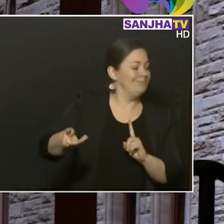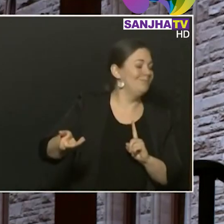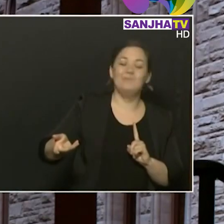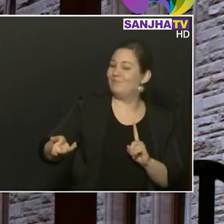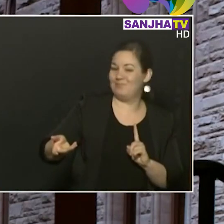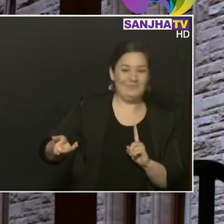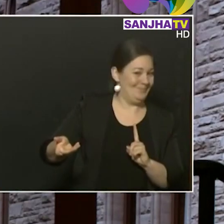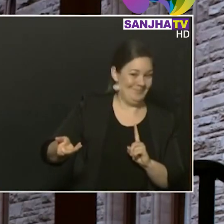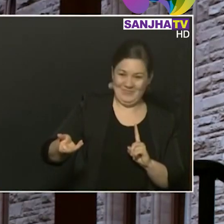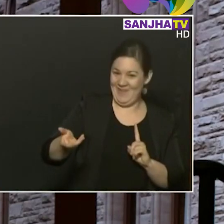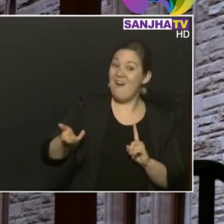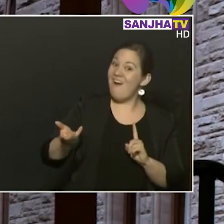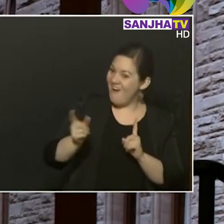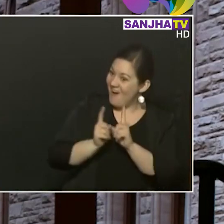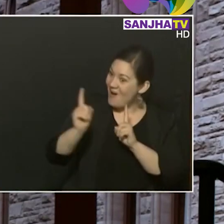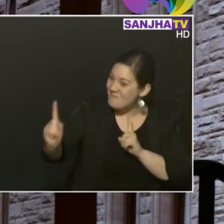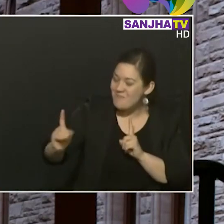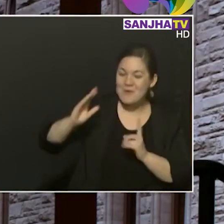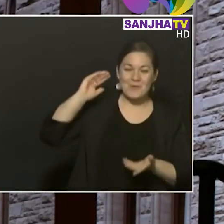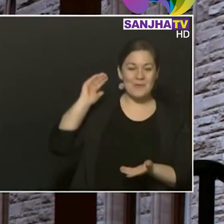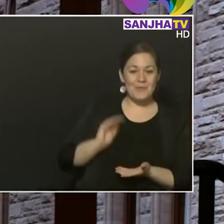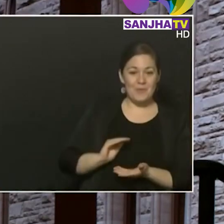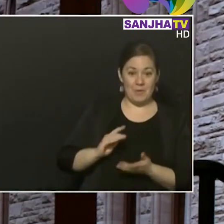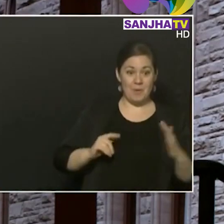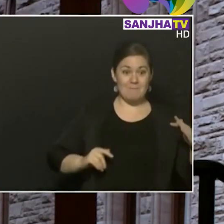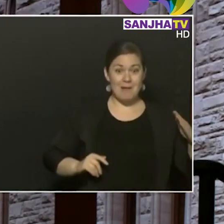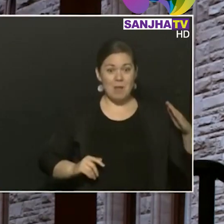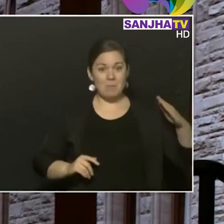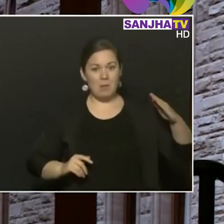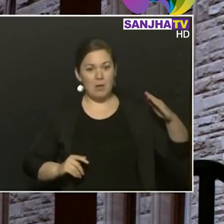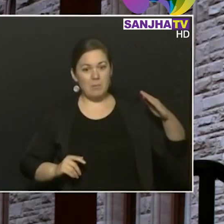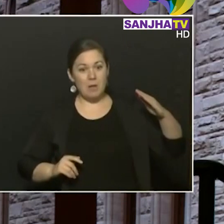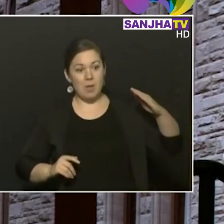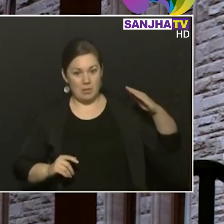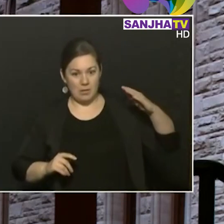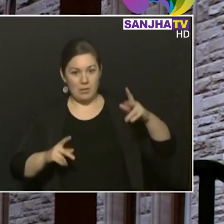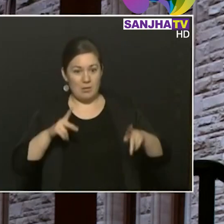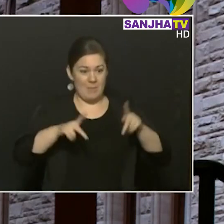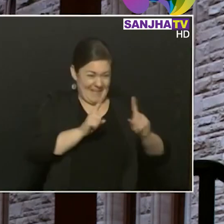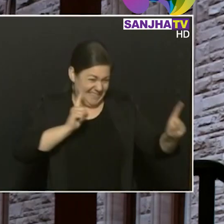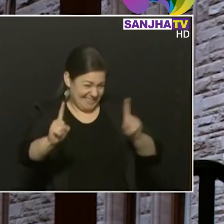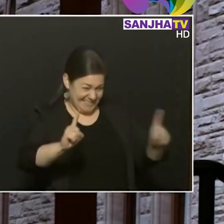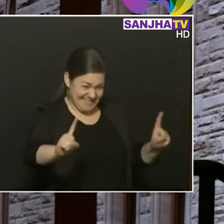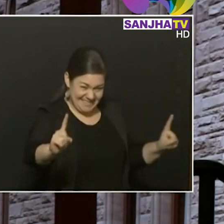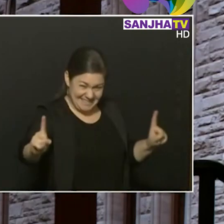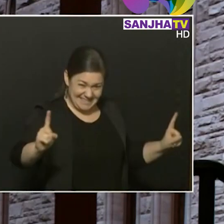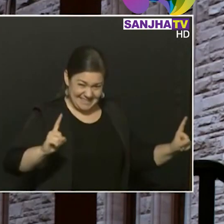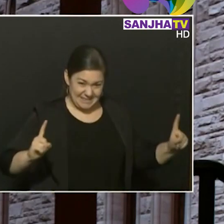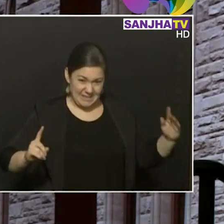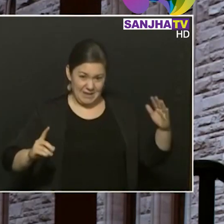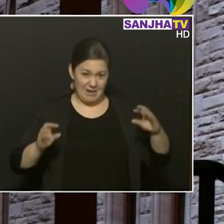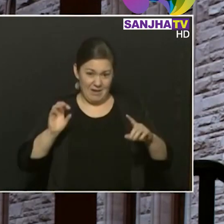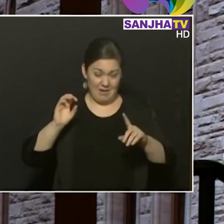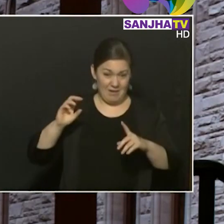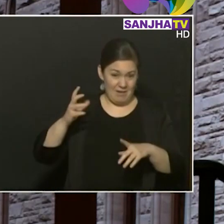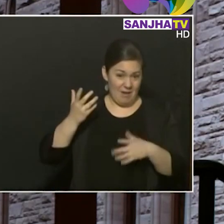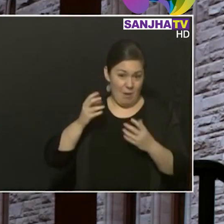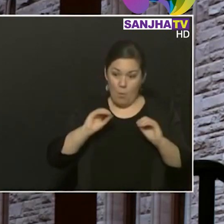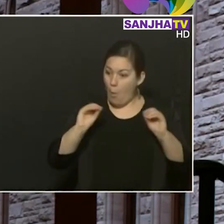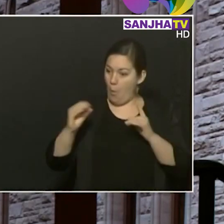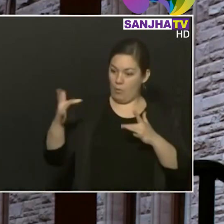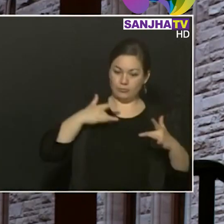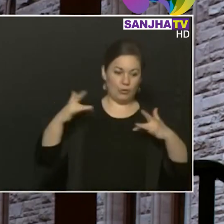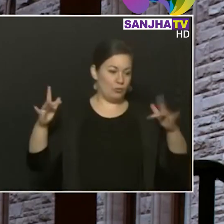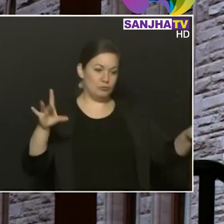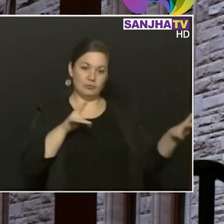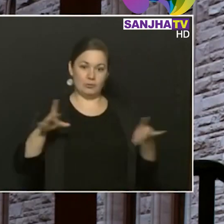as the numbers drop, as they should be, because you're not being exposed, you should be able to see the positive cases drop and drop and drop over a